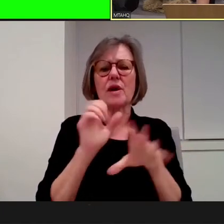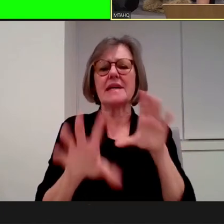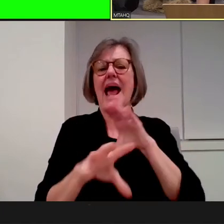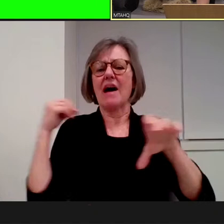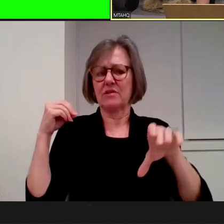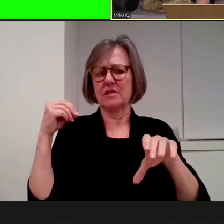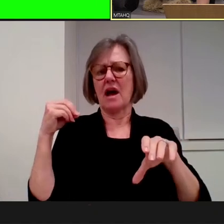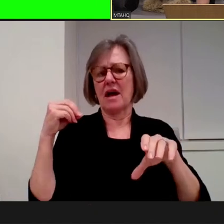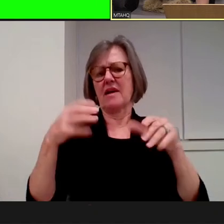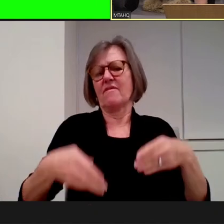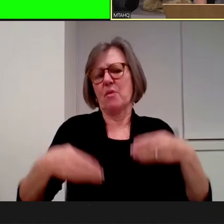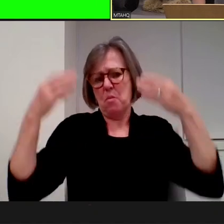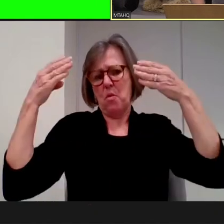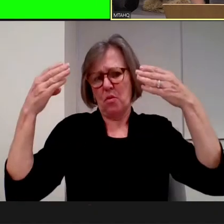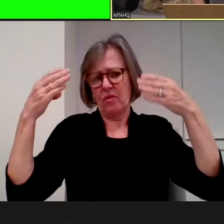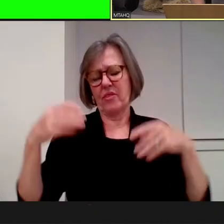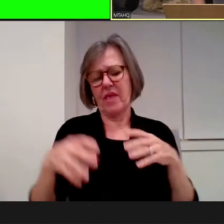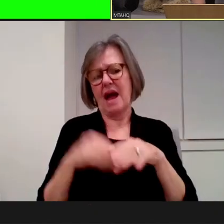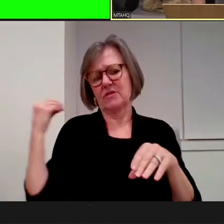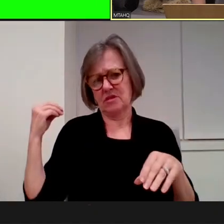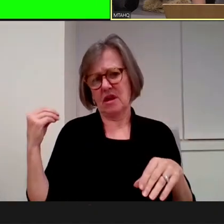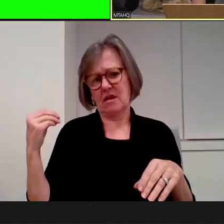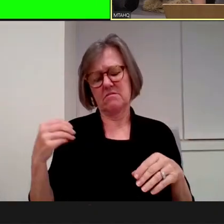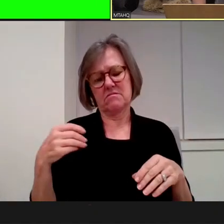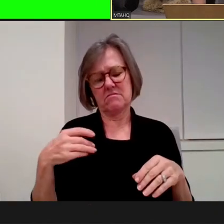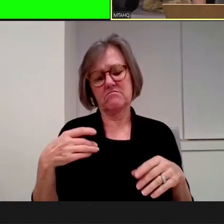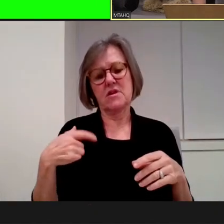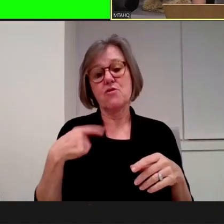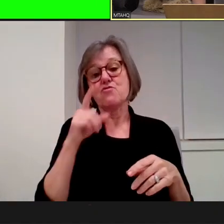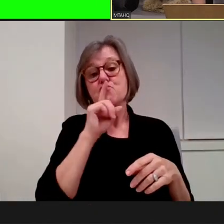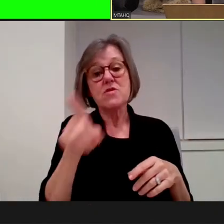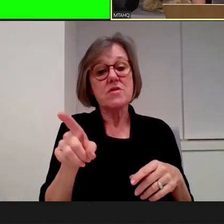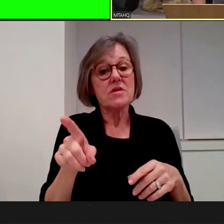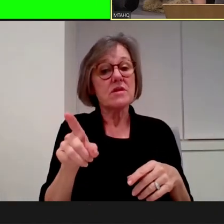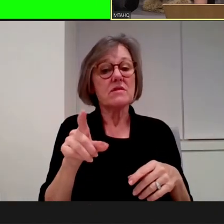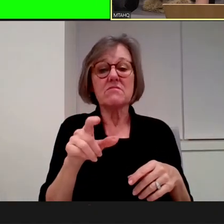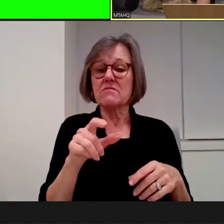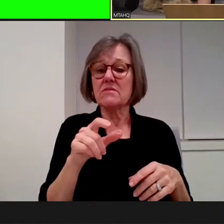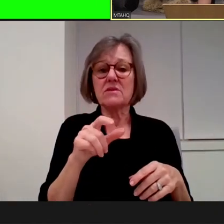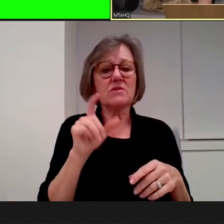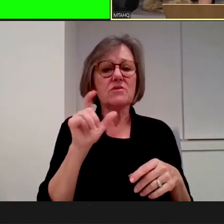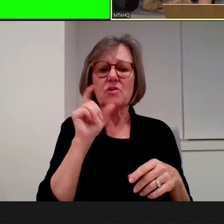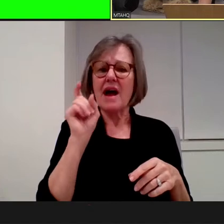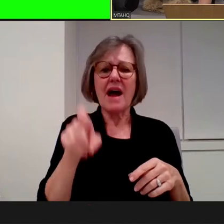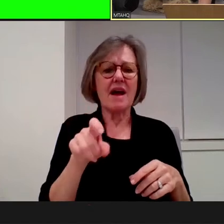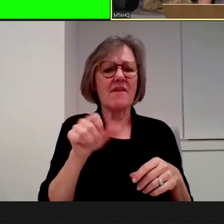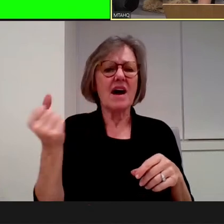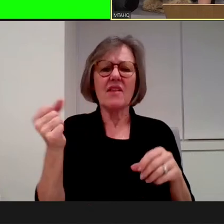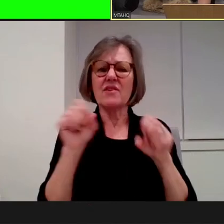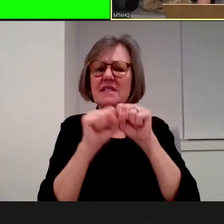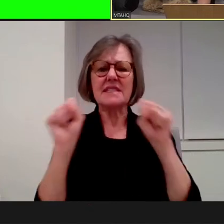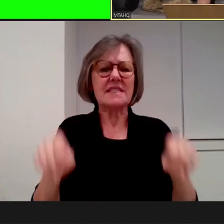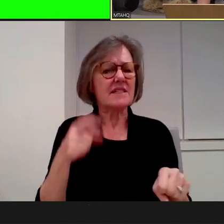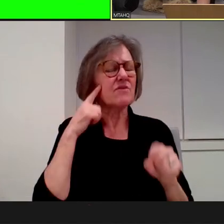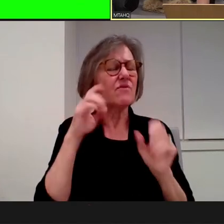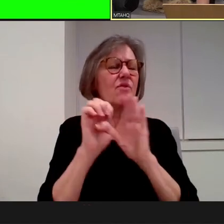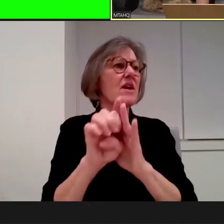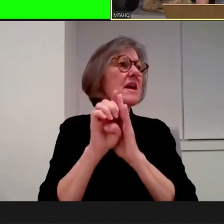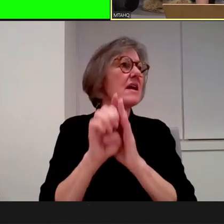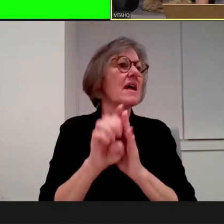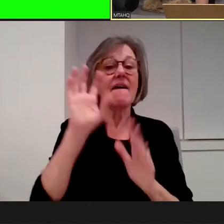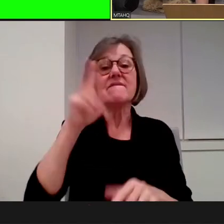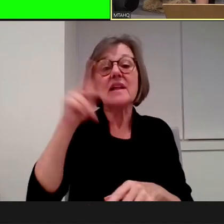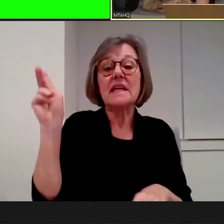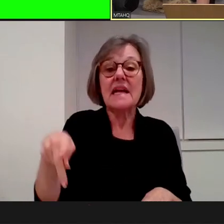booths. Because in reality, we should look at other systems, like, for example,